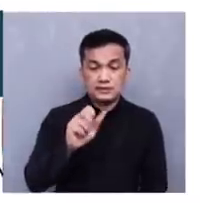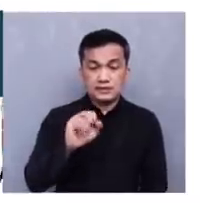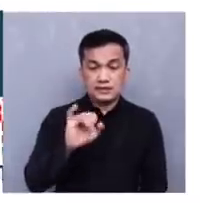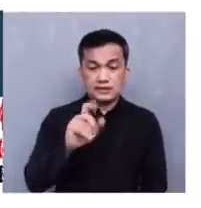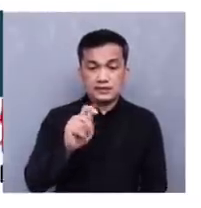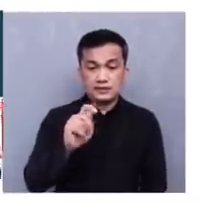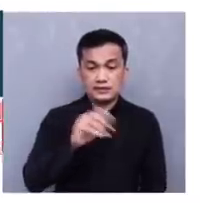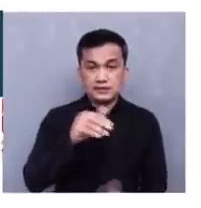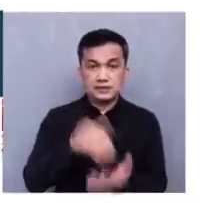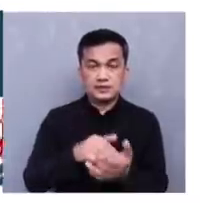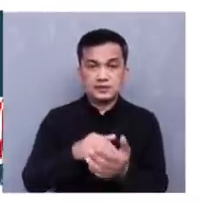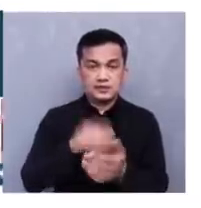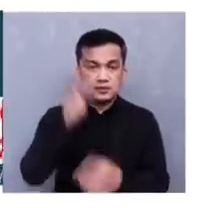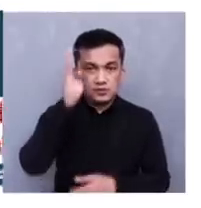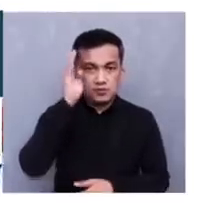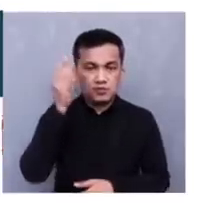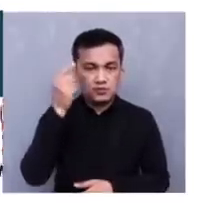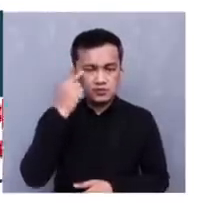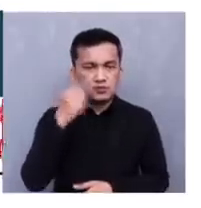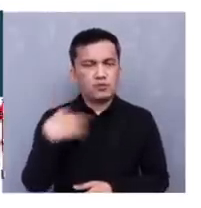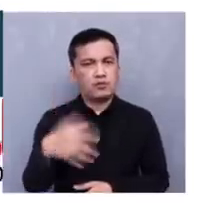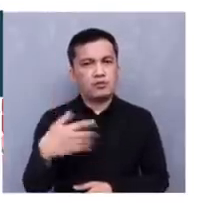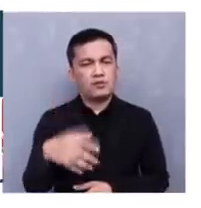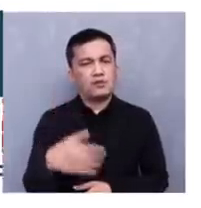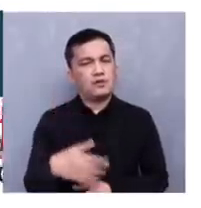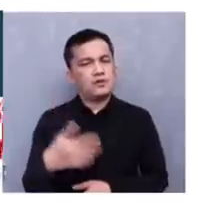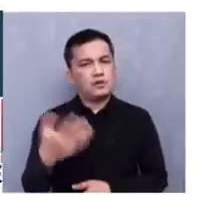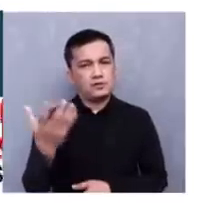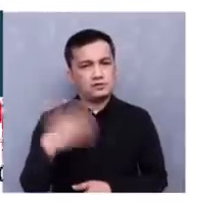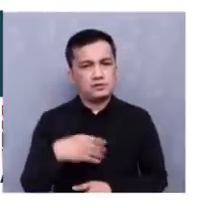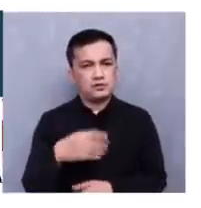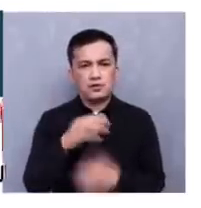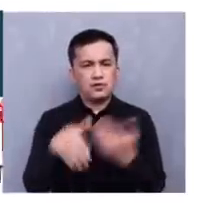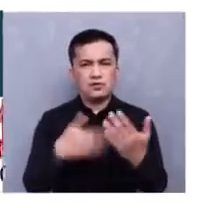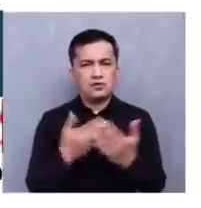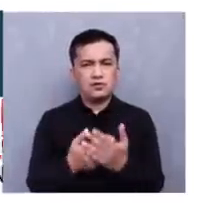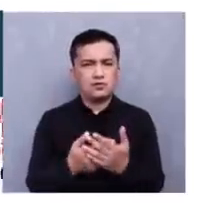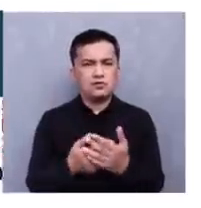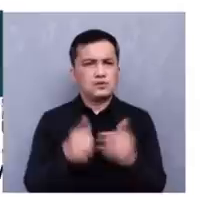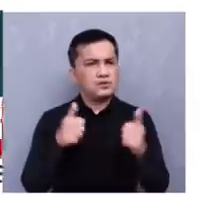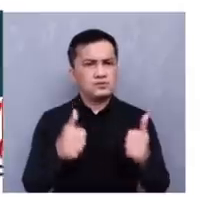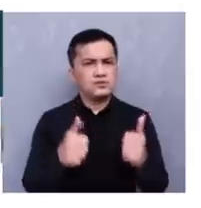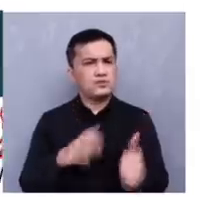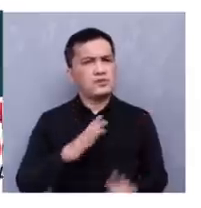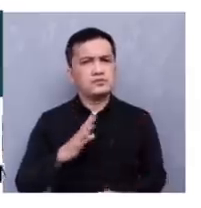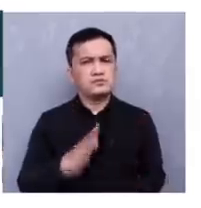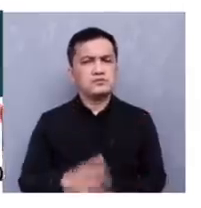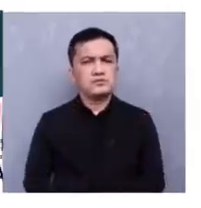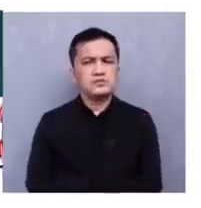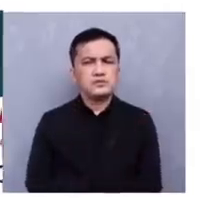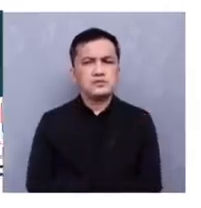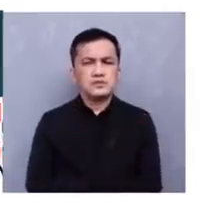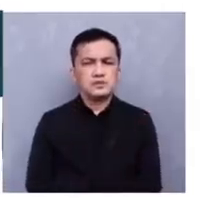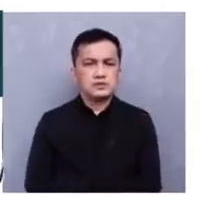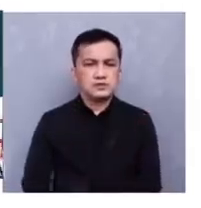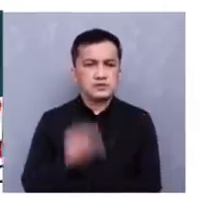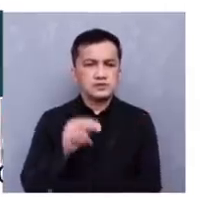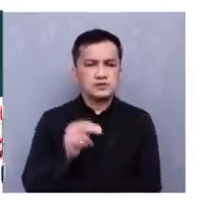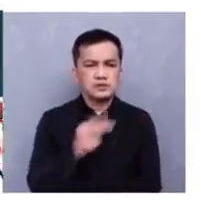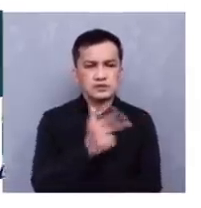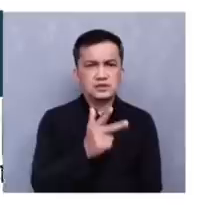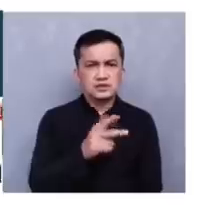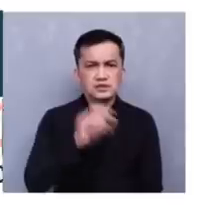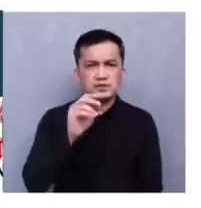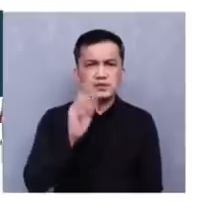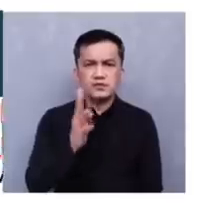Bongo makes him a formidable. Actually, all of them are formidable because you only need 30-40%,